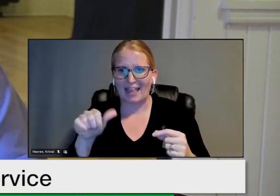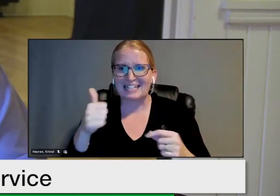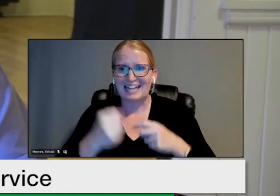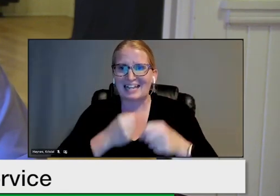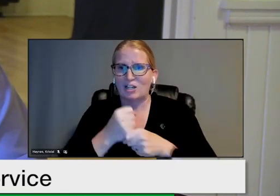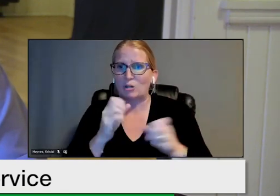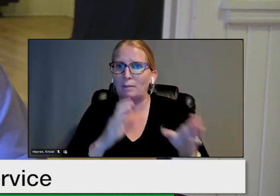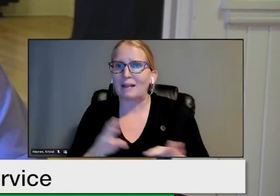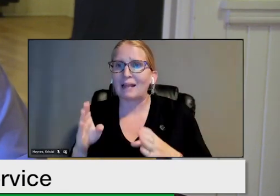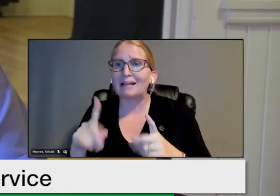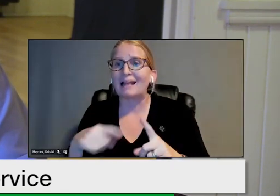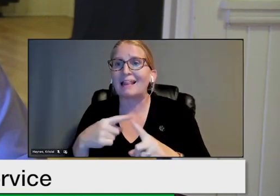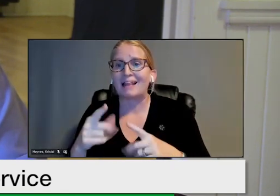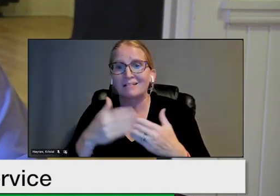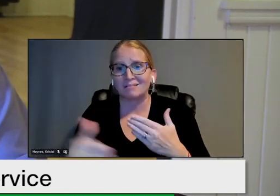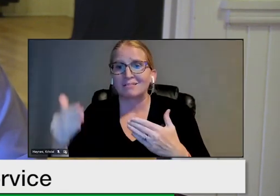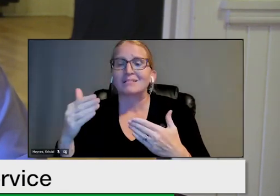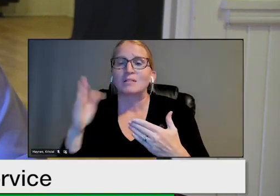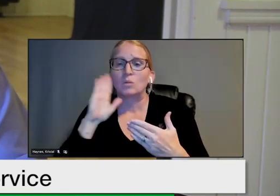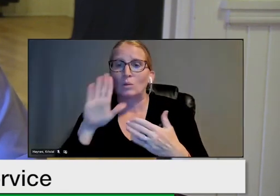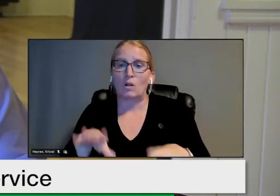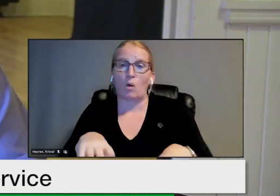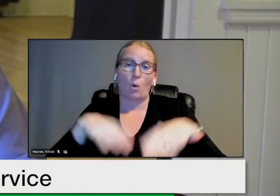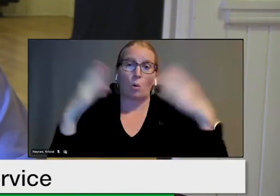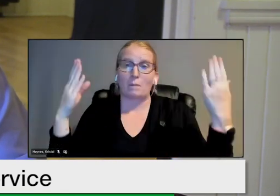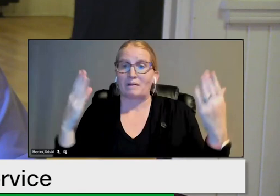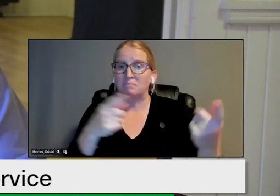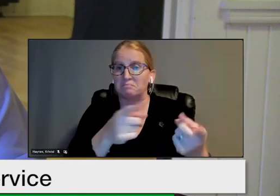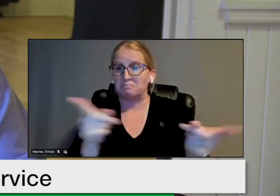feedback. Any questions?